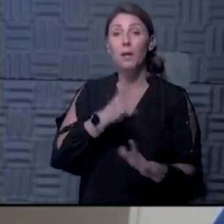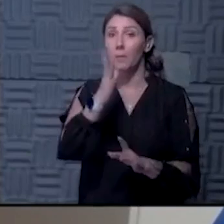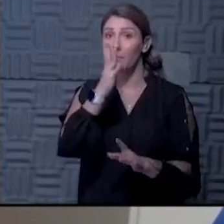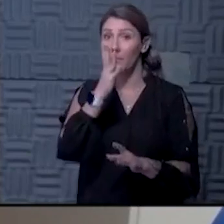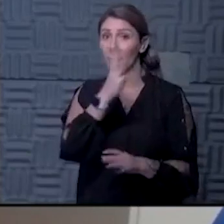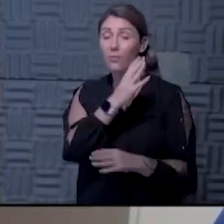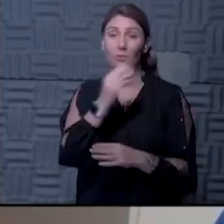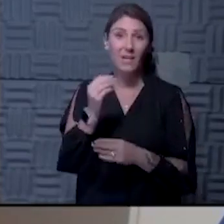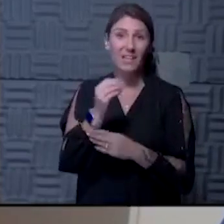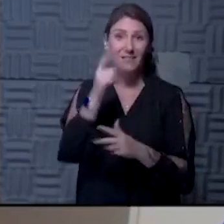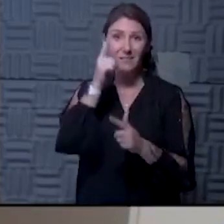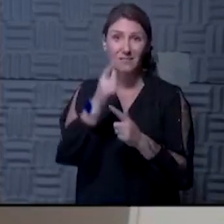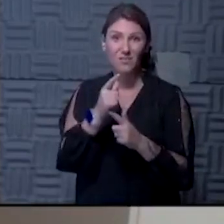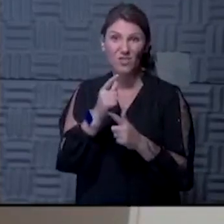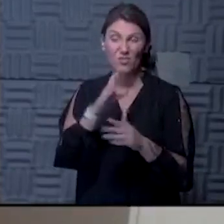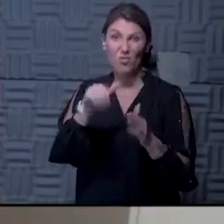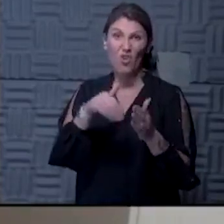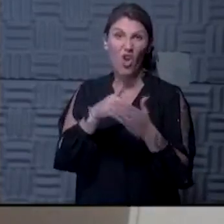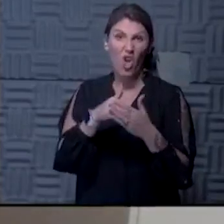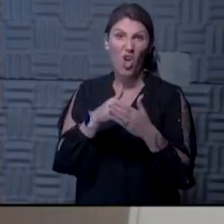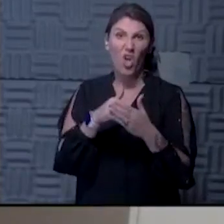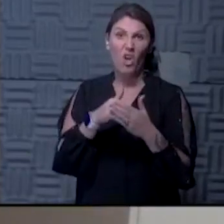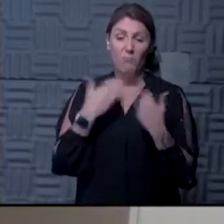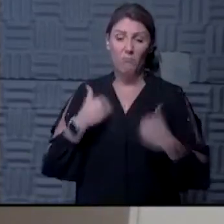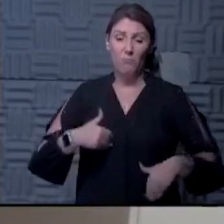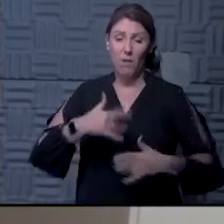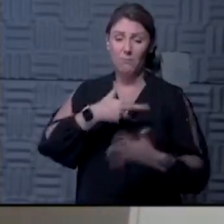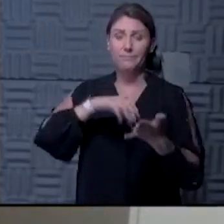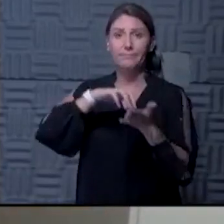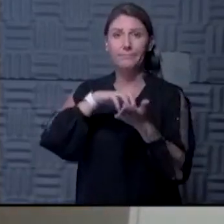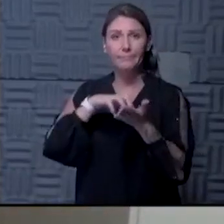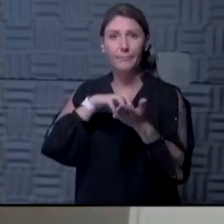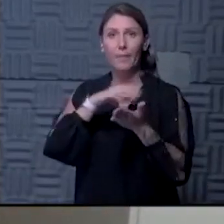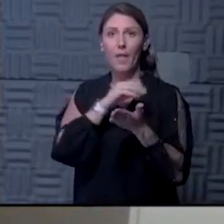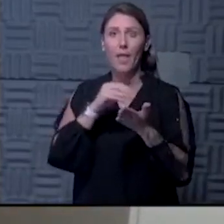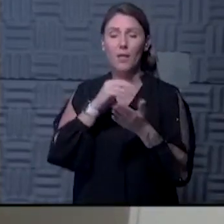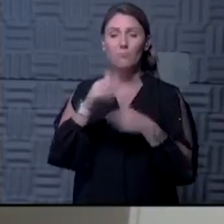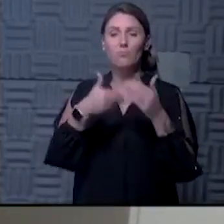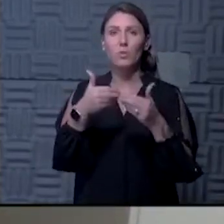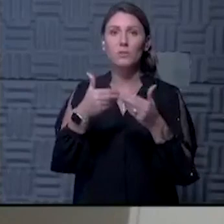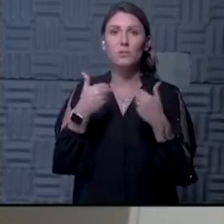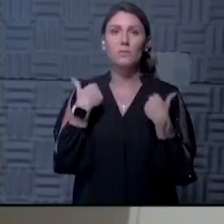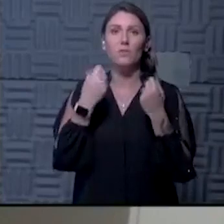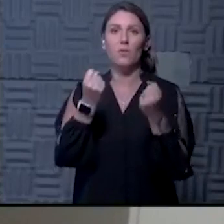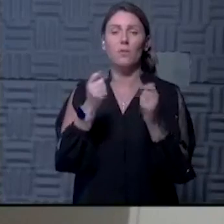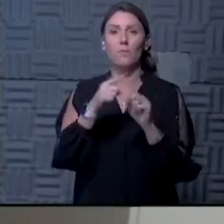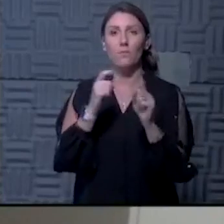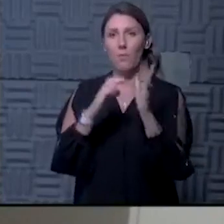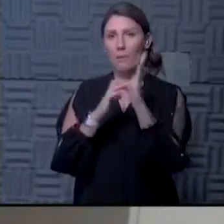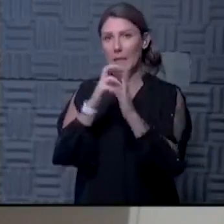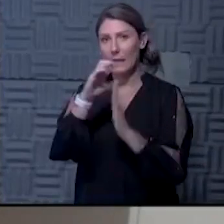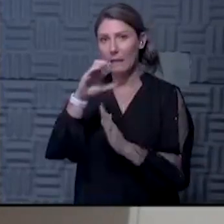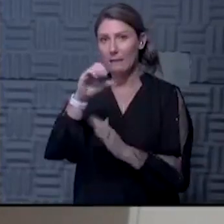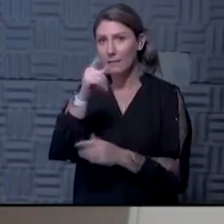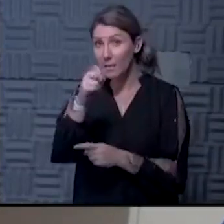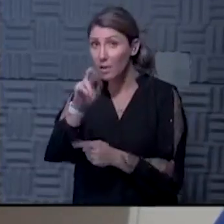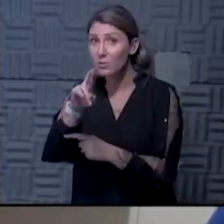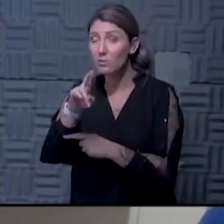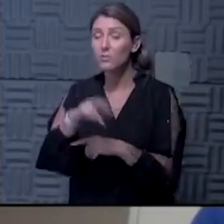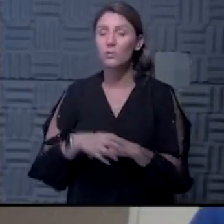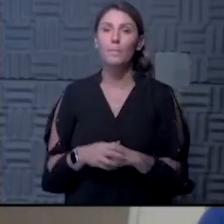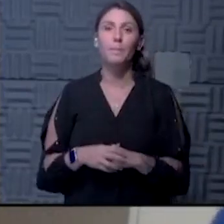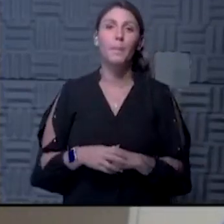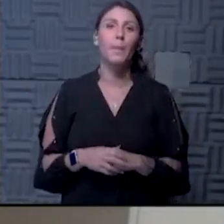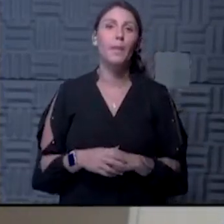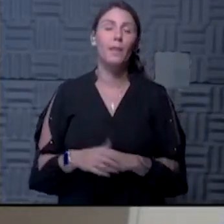are immunocompromised. Both of them are in the process of recovering from cancer. So we've got to